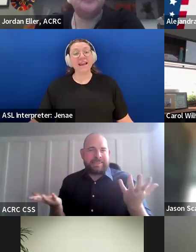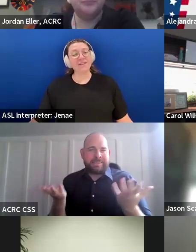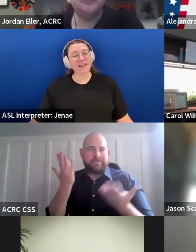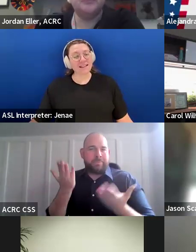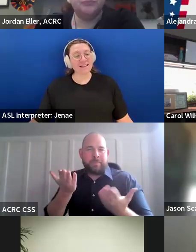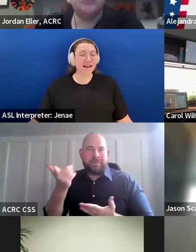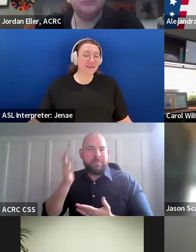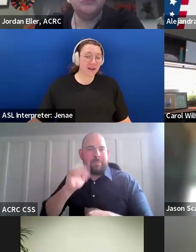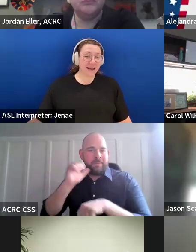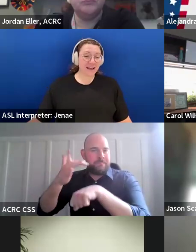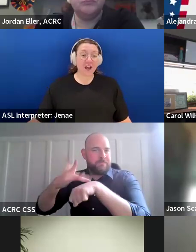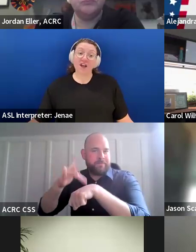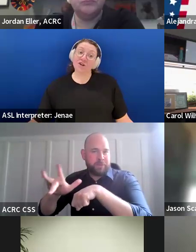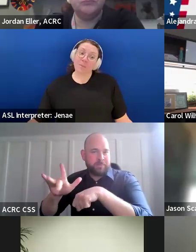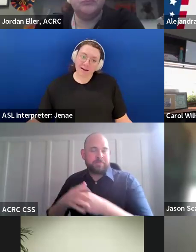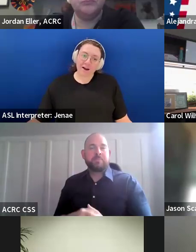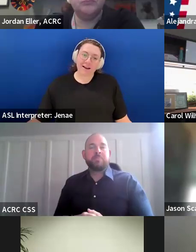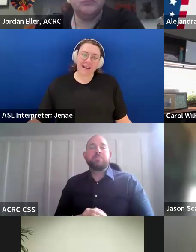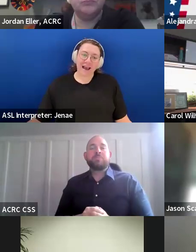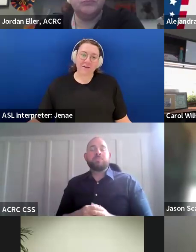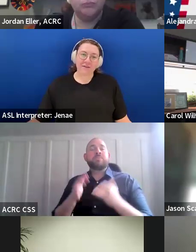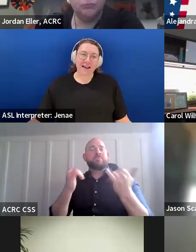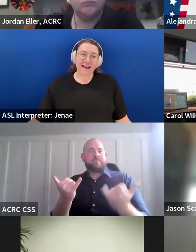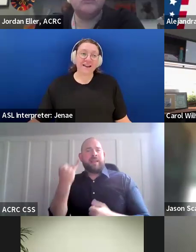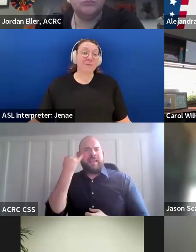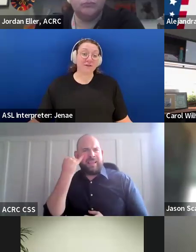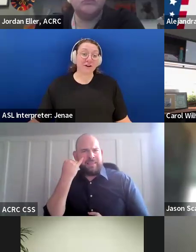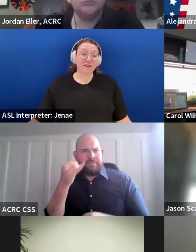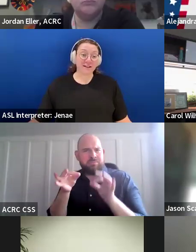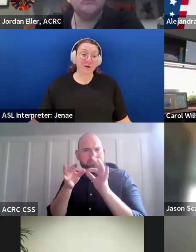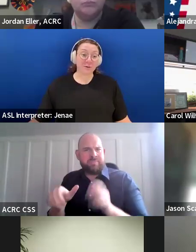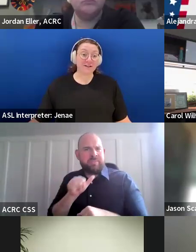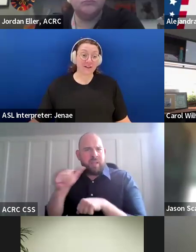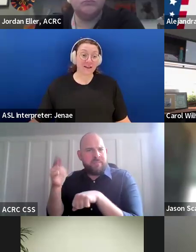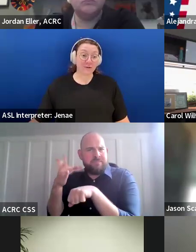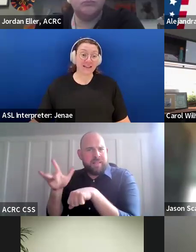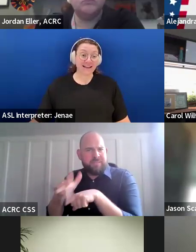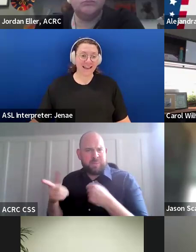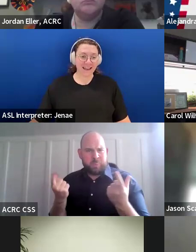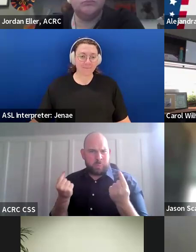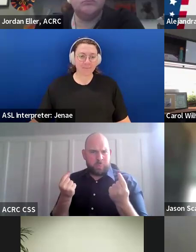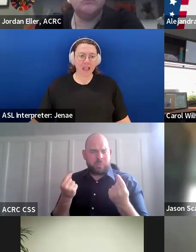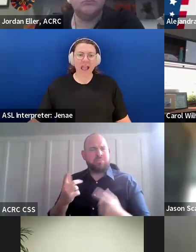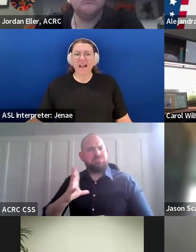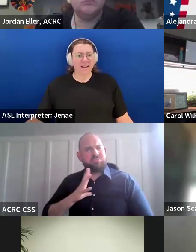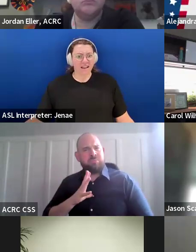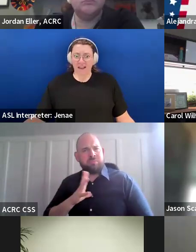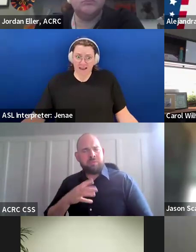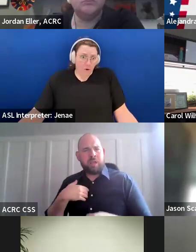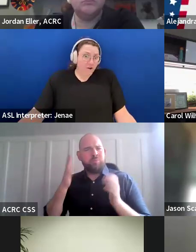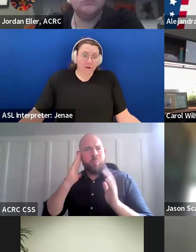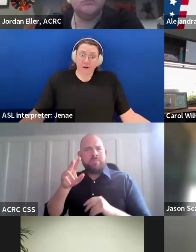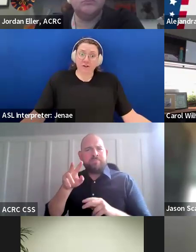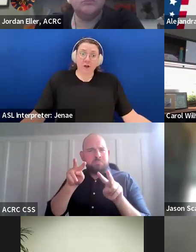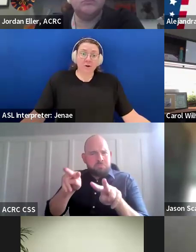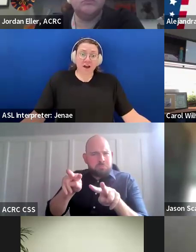schedule. If it is last minute, you might not have any of your preferred interpreters available for that date.